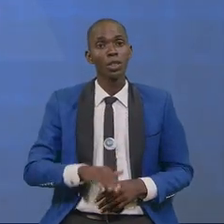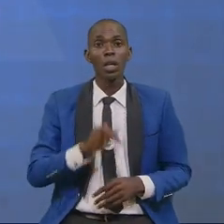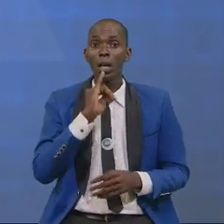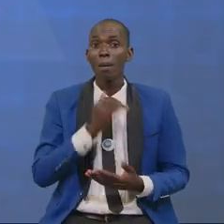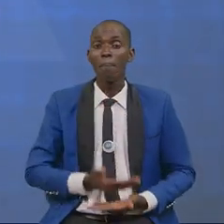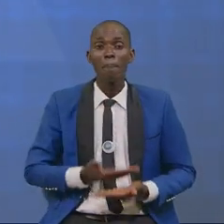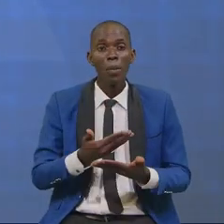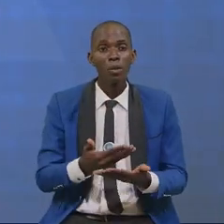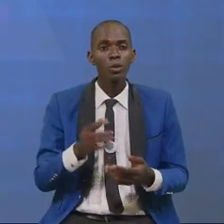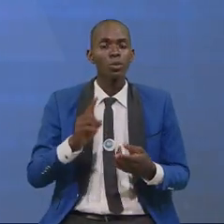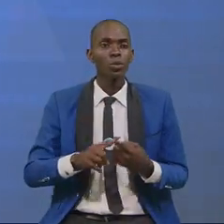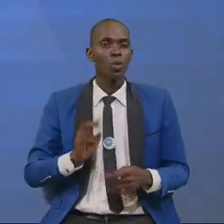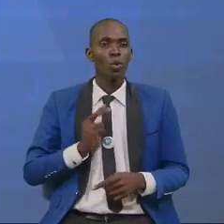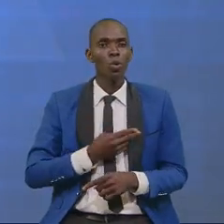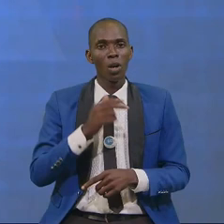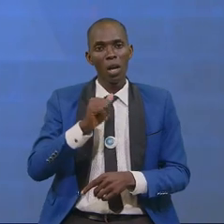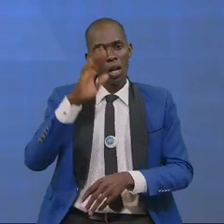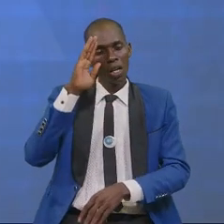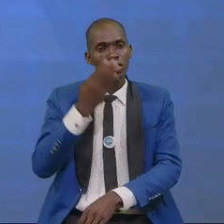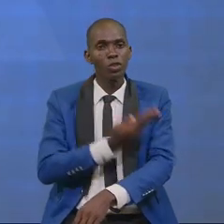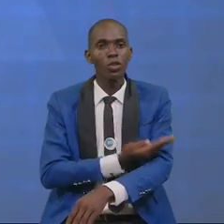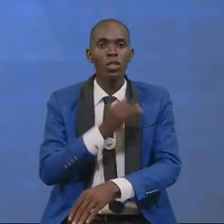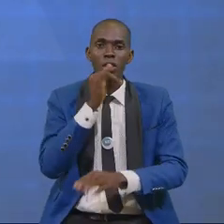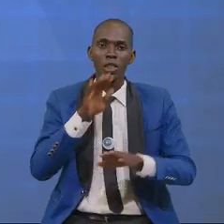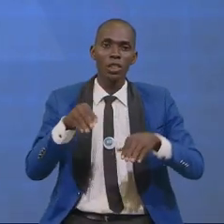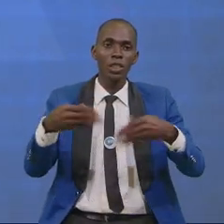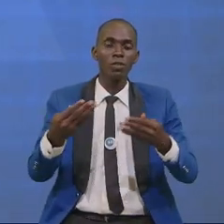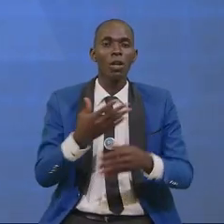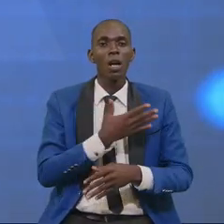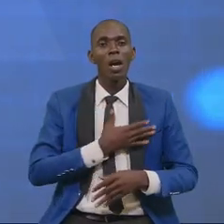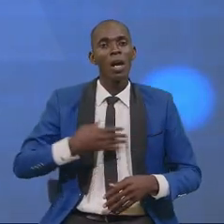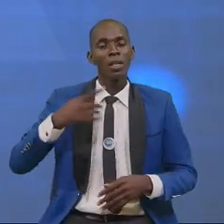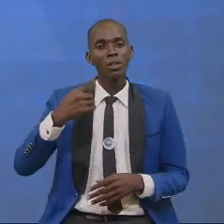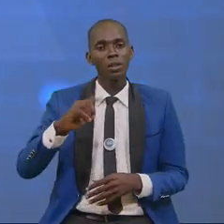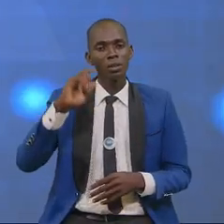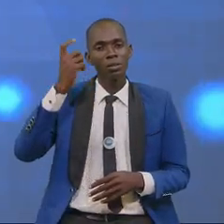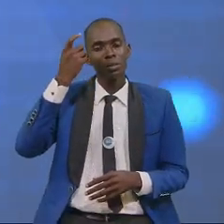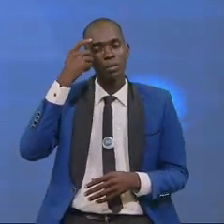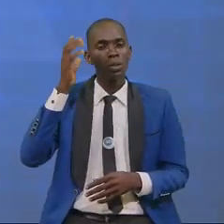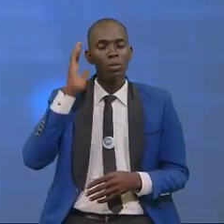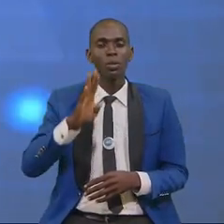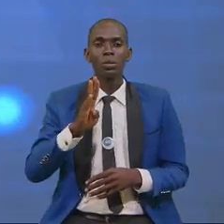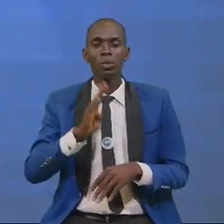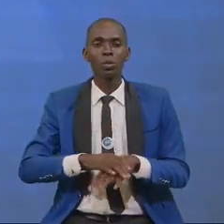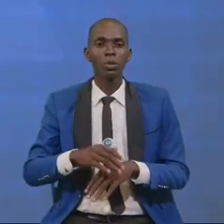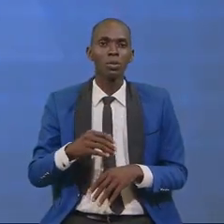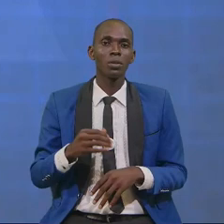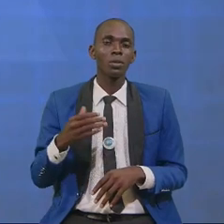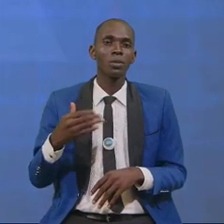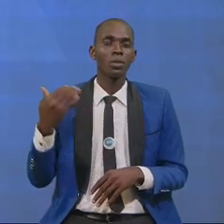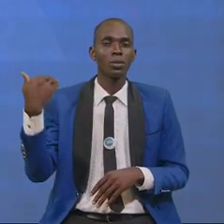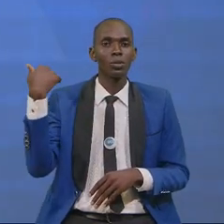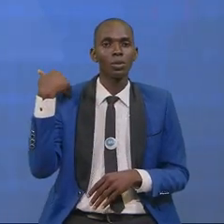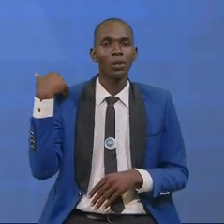a son is given, and the government shall be upon his shoulder, and his name shall